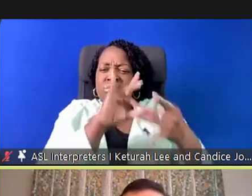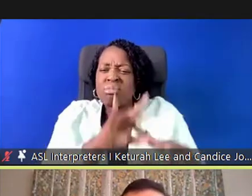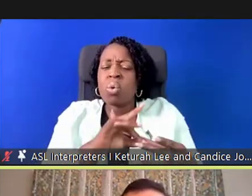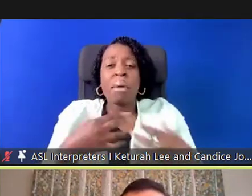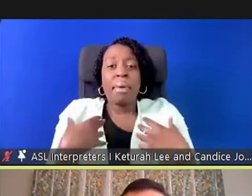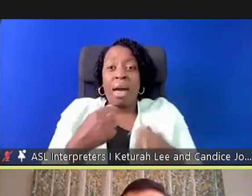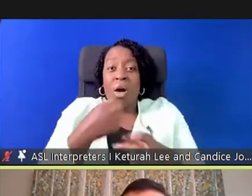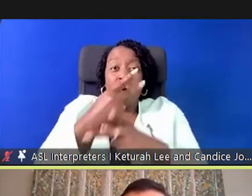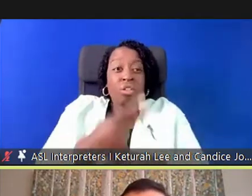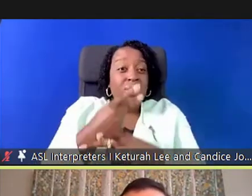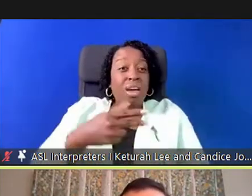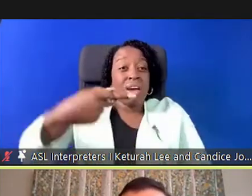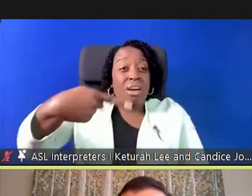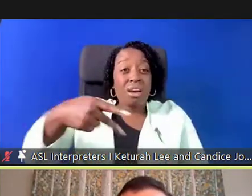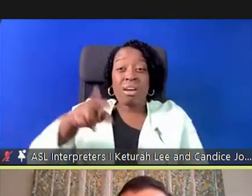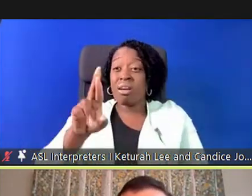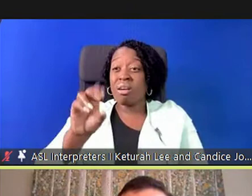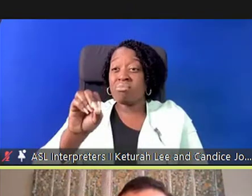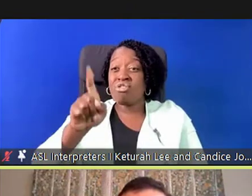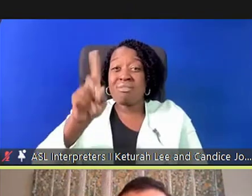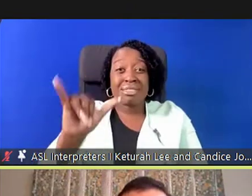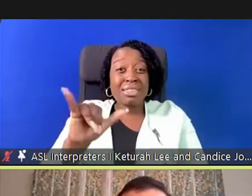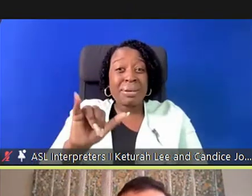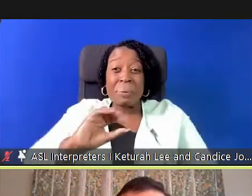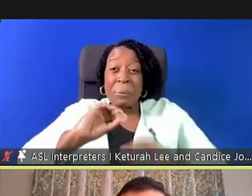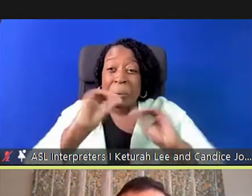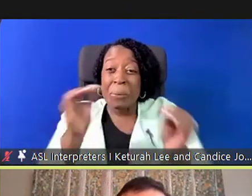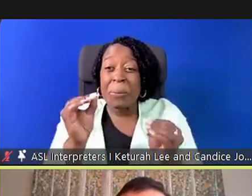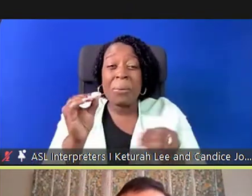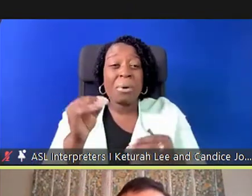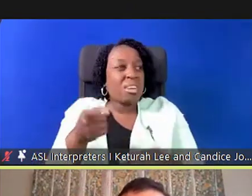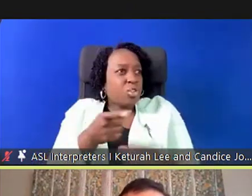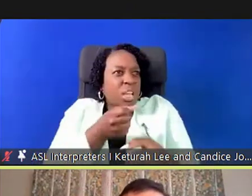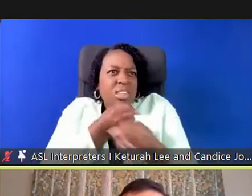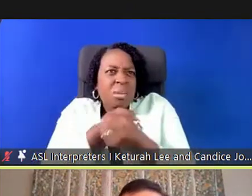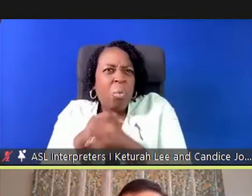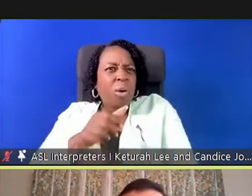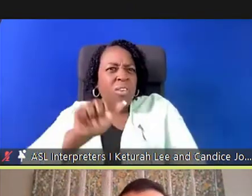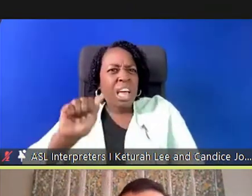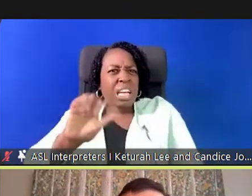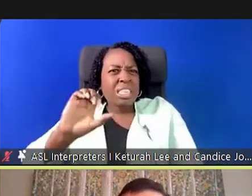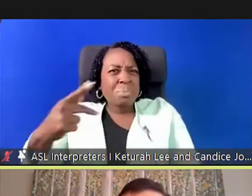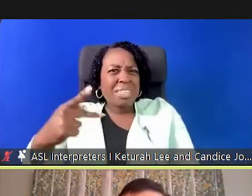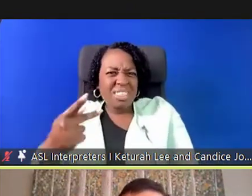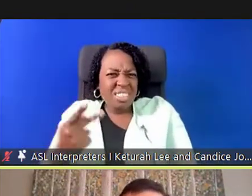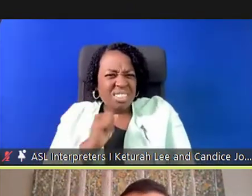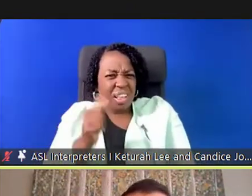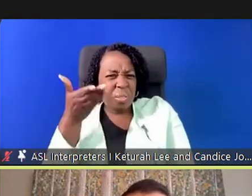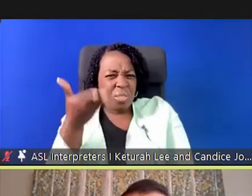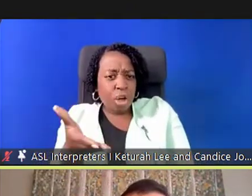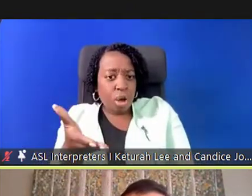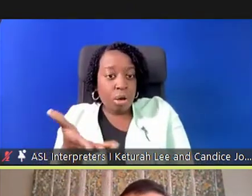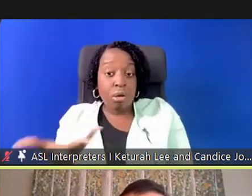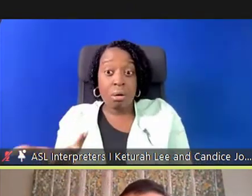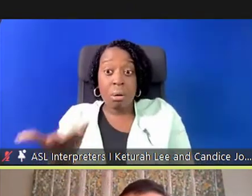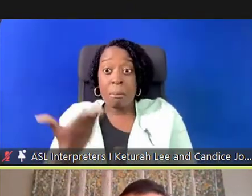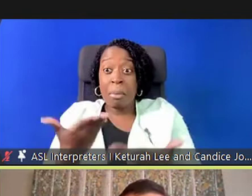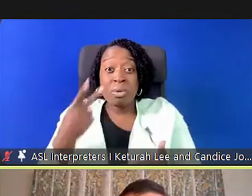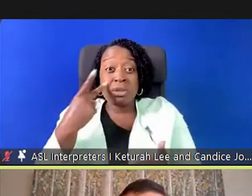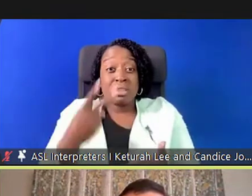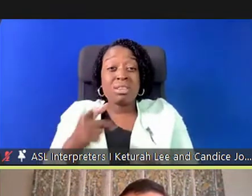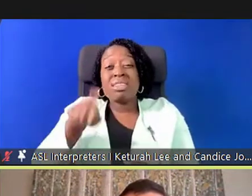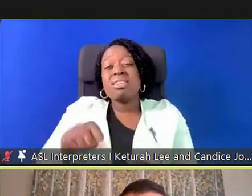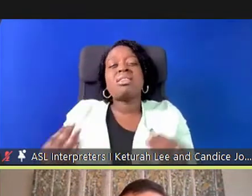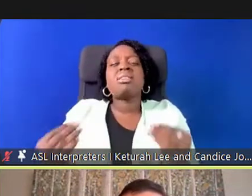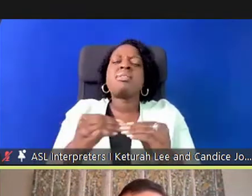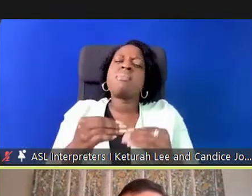early engagement in advanced care planning. Individuals who are lonely may need more emotional support, and they may have more